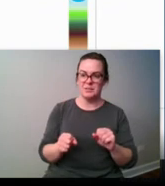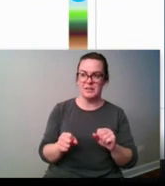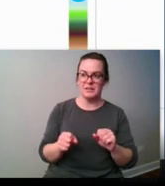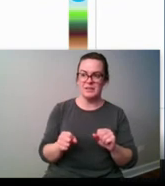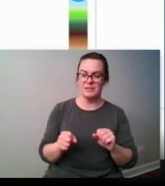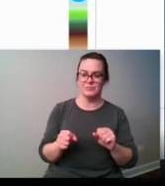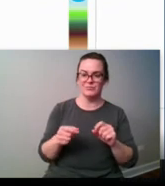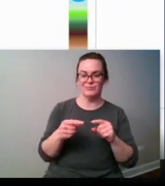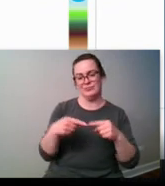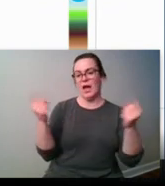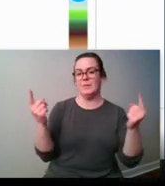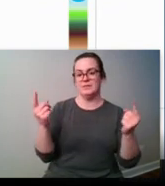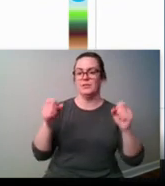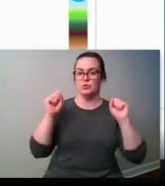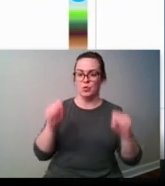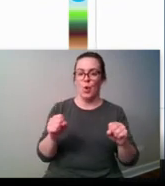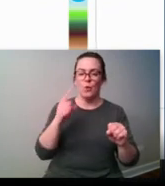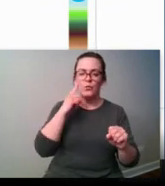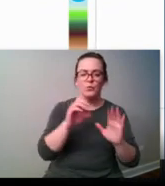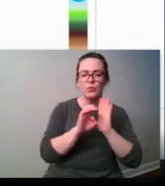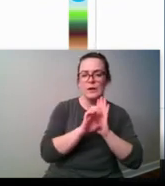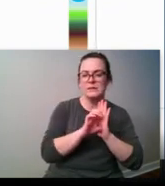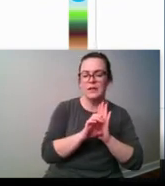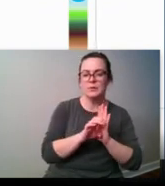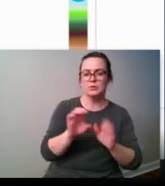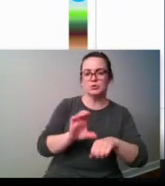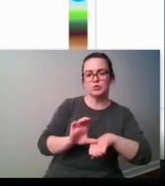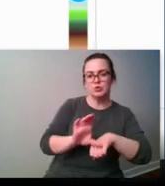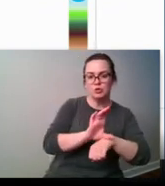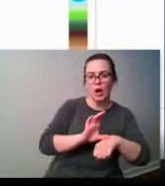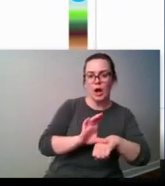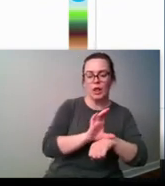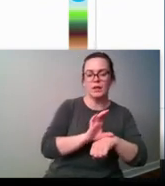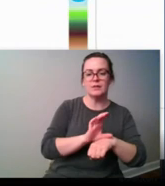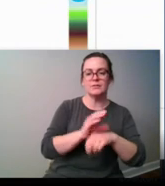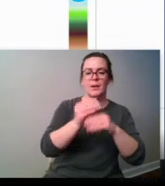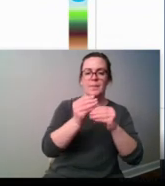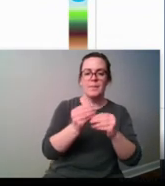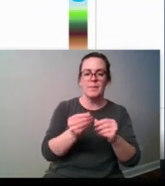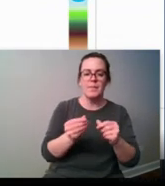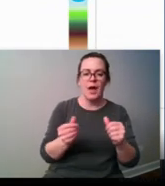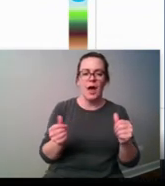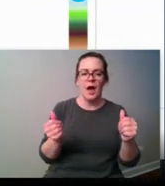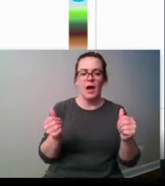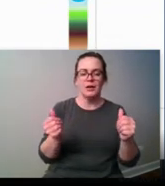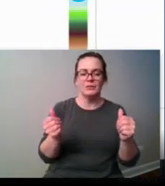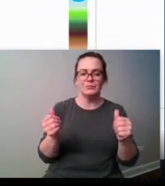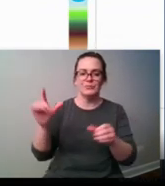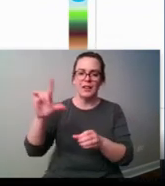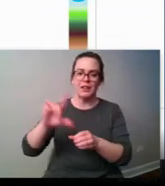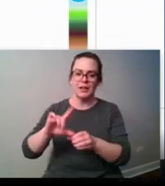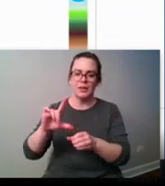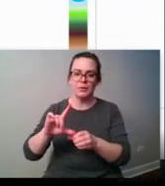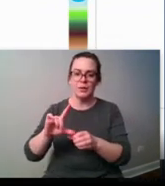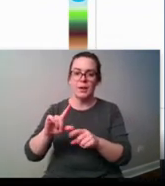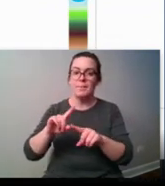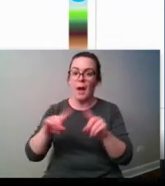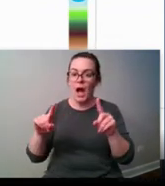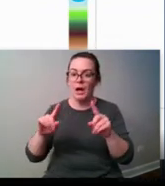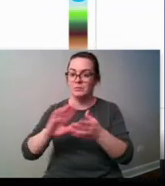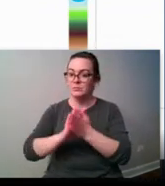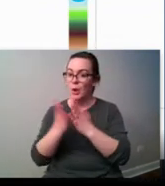example, you see this chocolate here. When chocolate melts, it turns into a liquid state. But then when you cool it again,